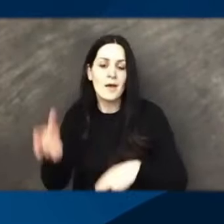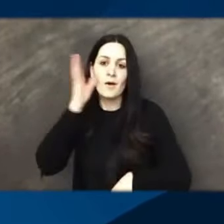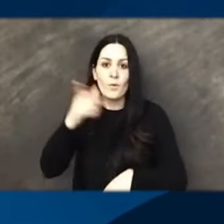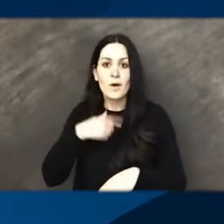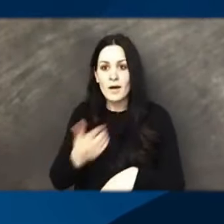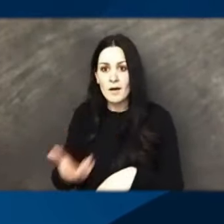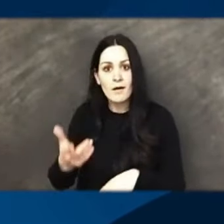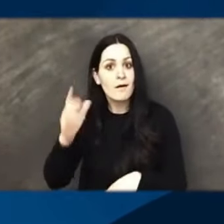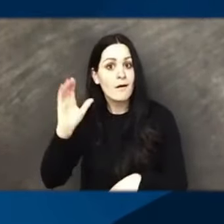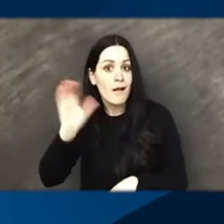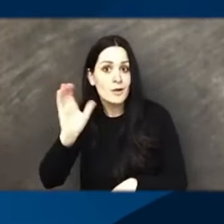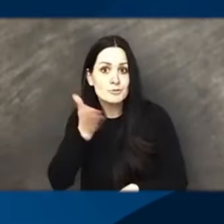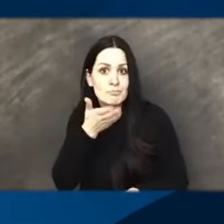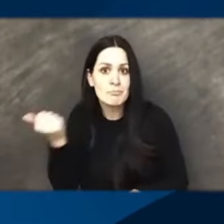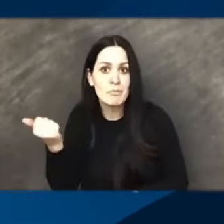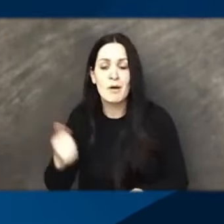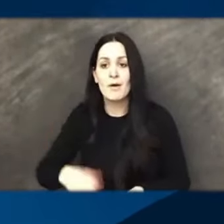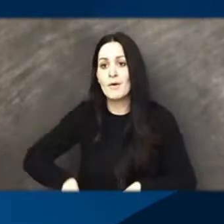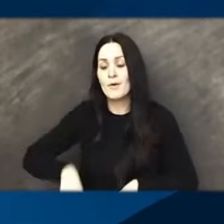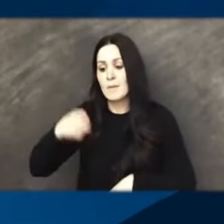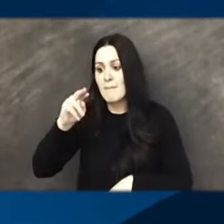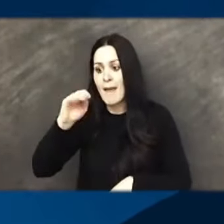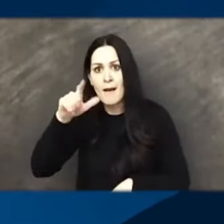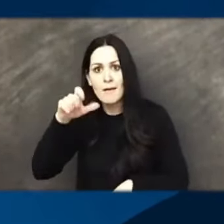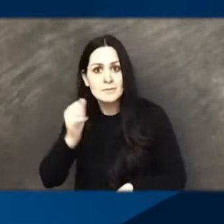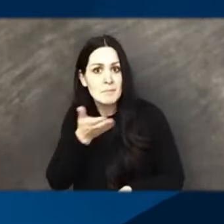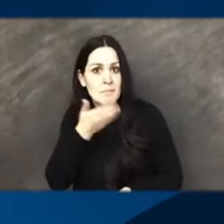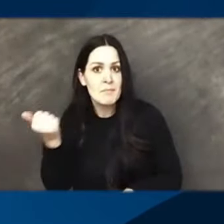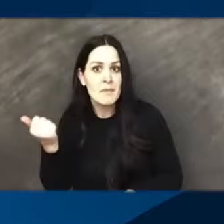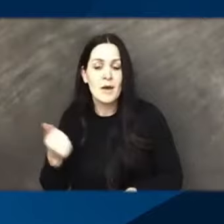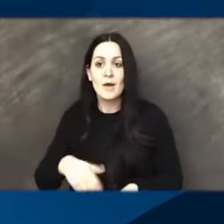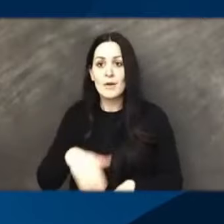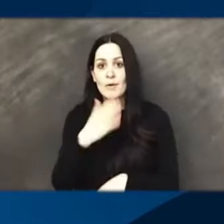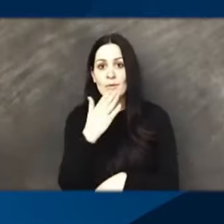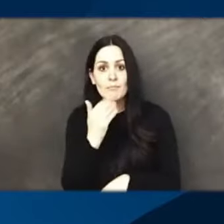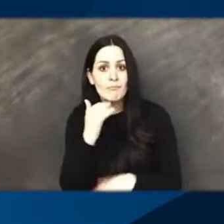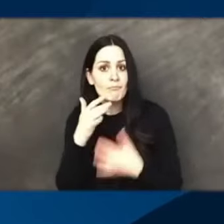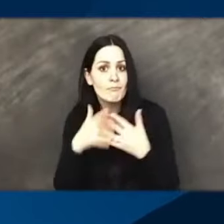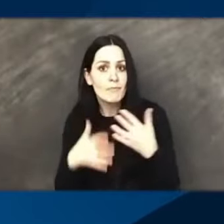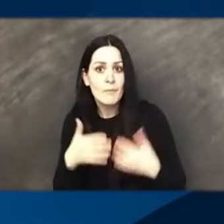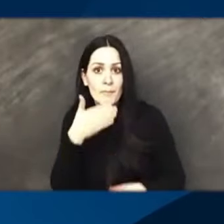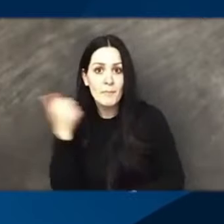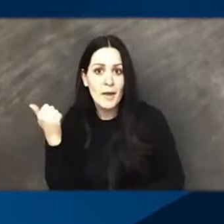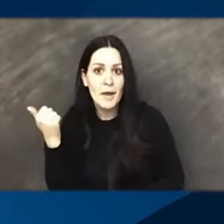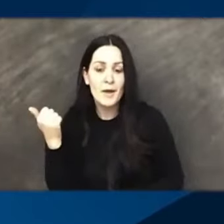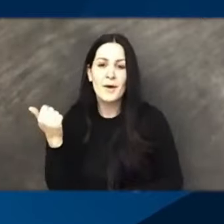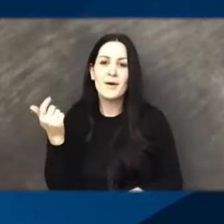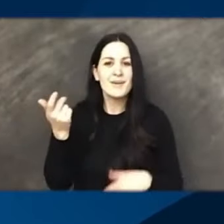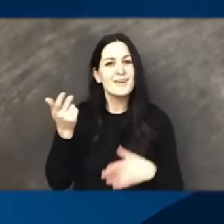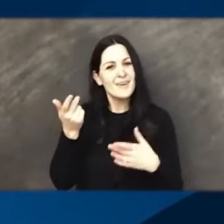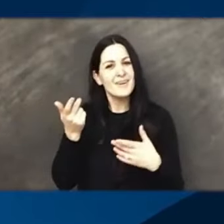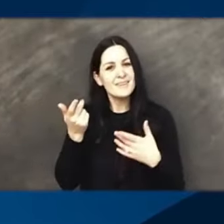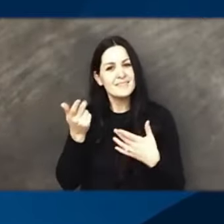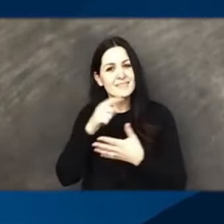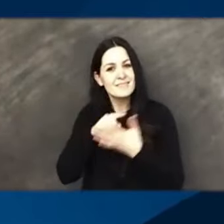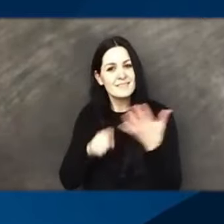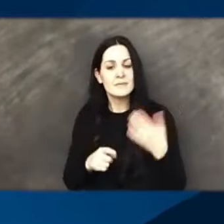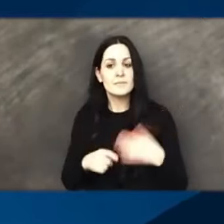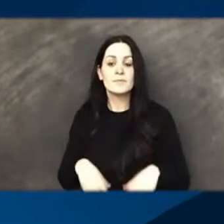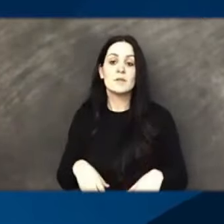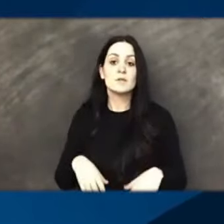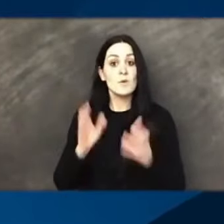cholesterol panels, better blood pressure, better glucose tolerance. Again, finding things that are reasonable. Somebody once said everything in